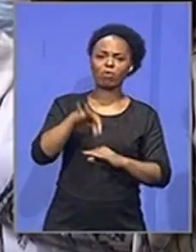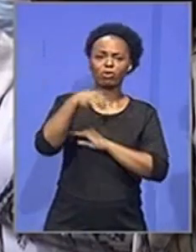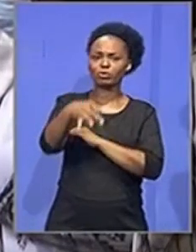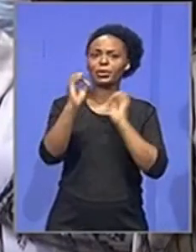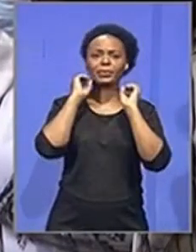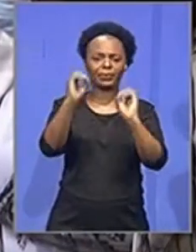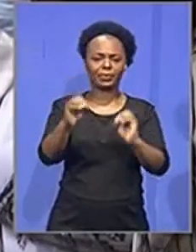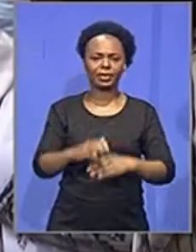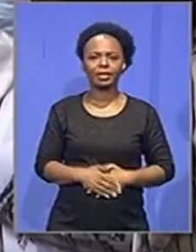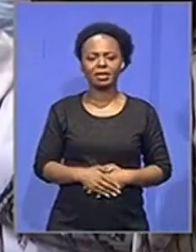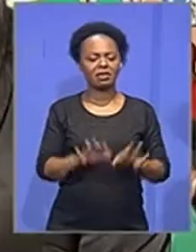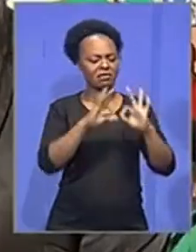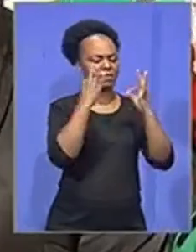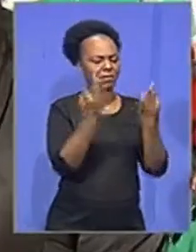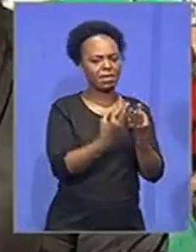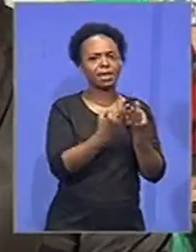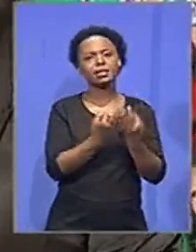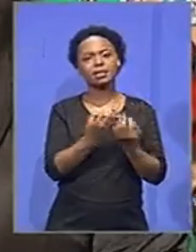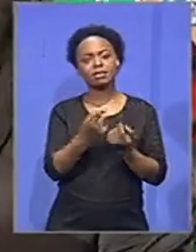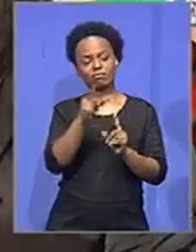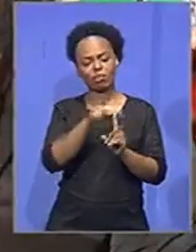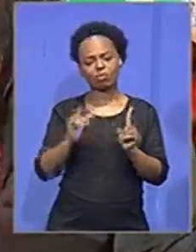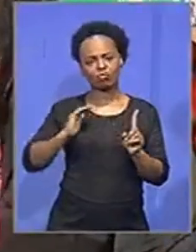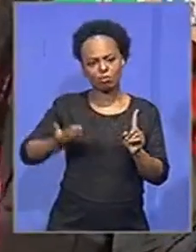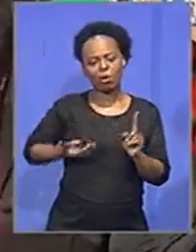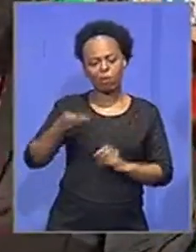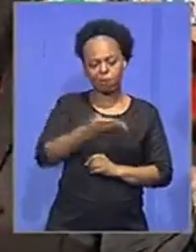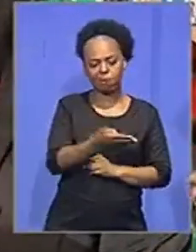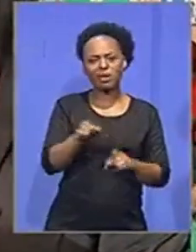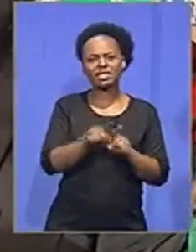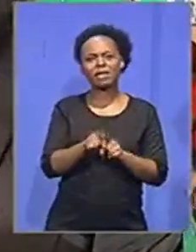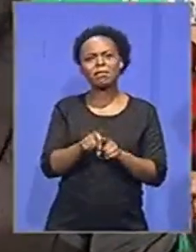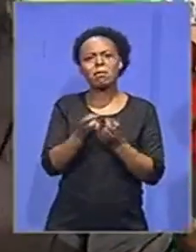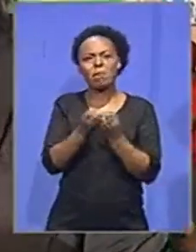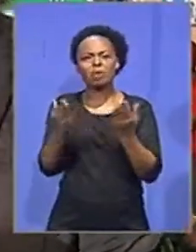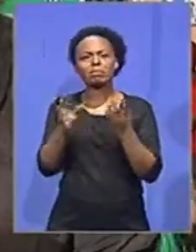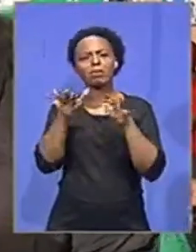teng kgotla. Magala Masiteng, SABC News, Bloemfontein.